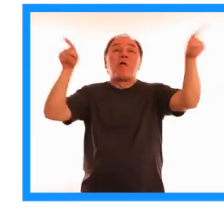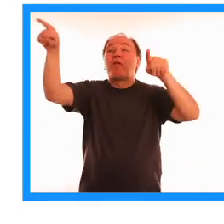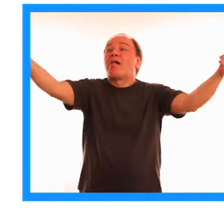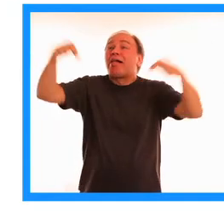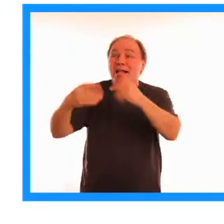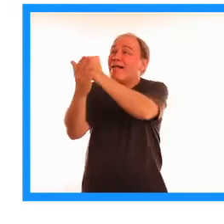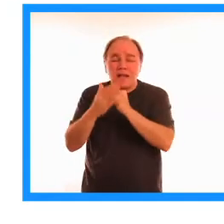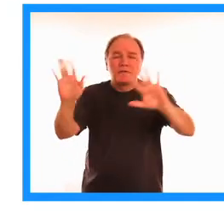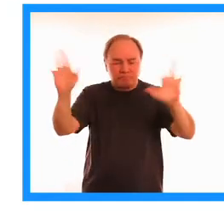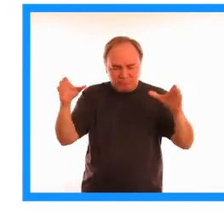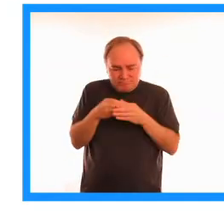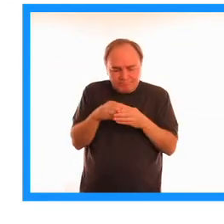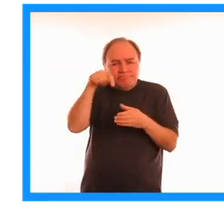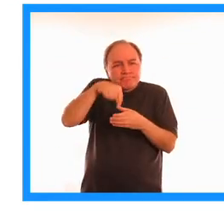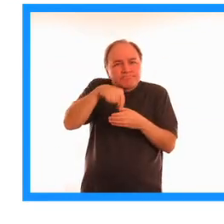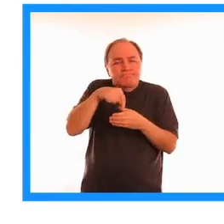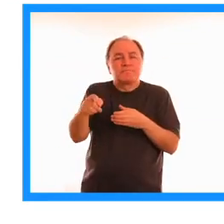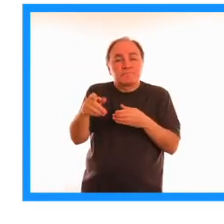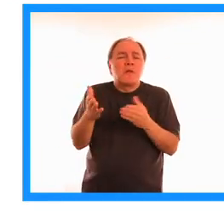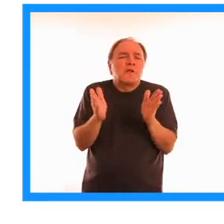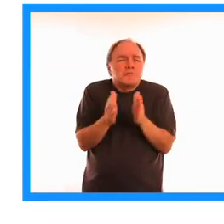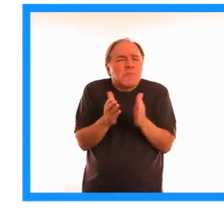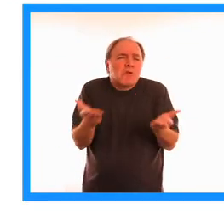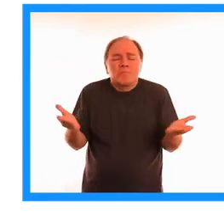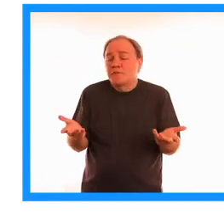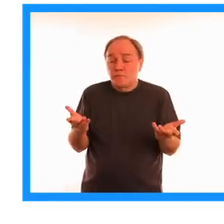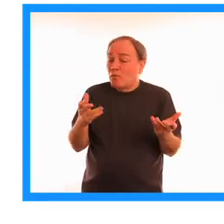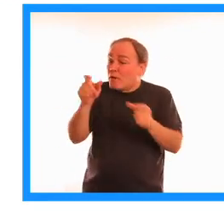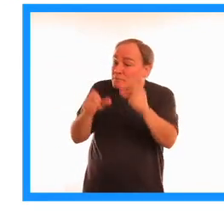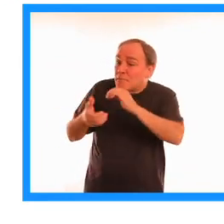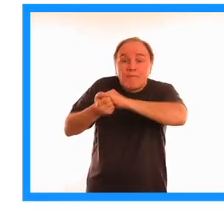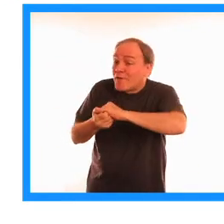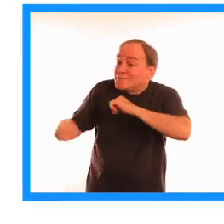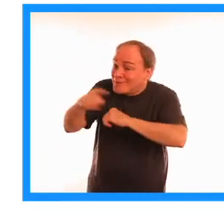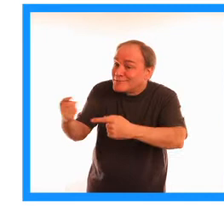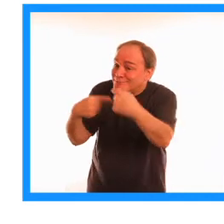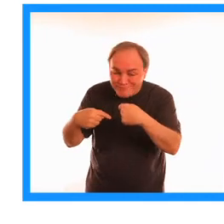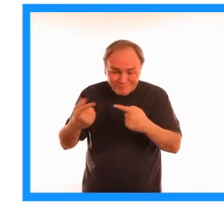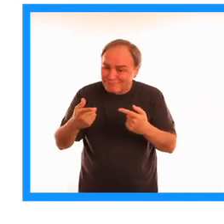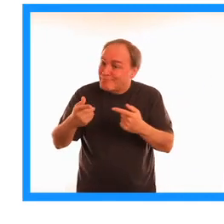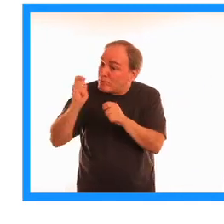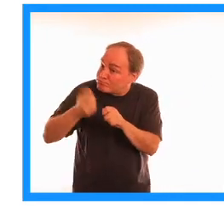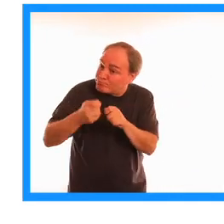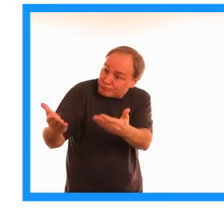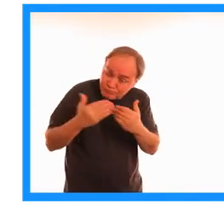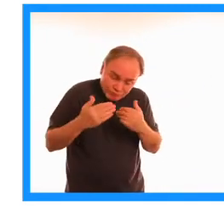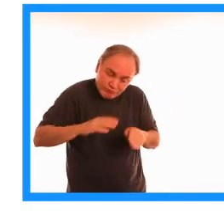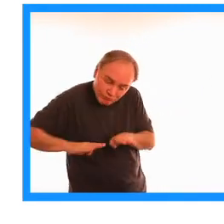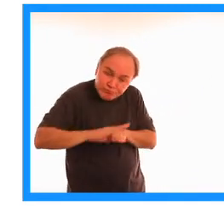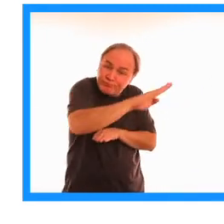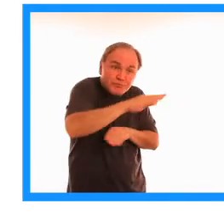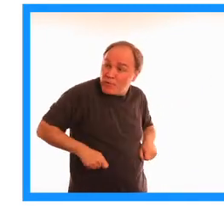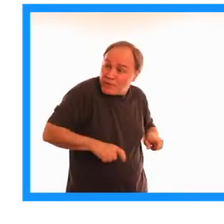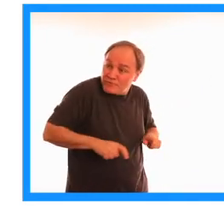new buildings accessible can be negligible, amounting to less than 1% of the cost. By contrast, retrofitting can cost as much as